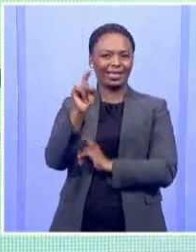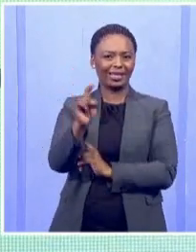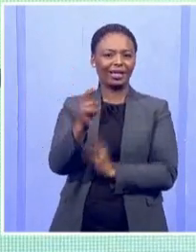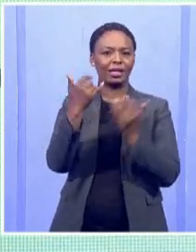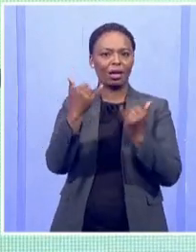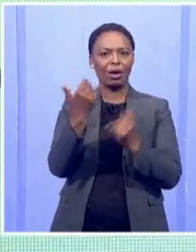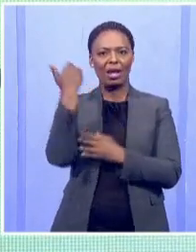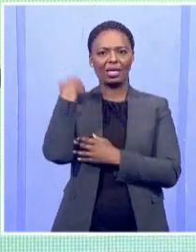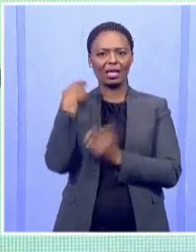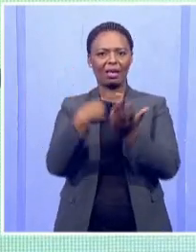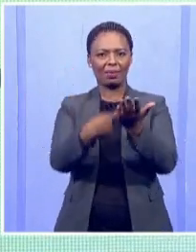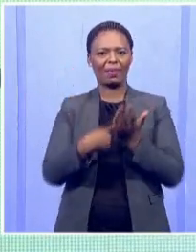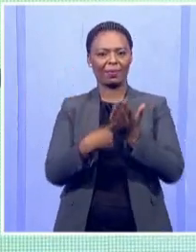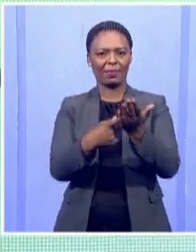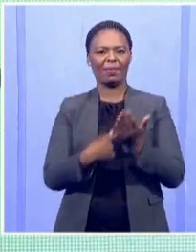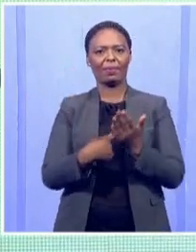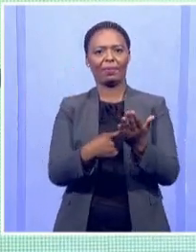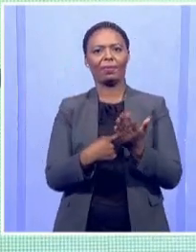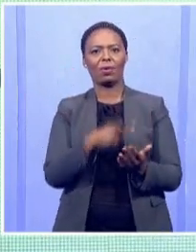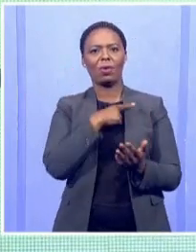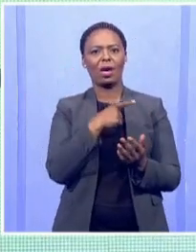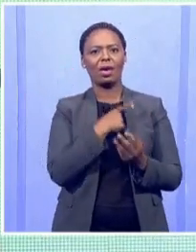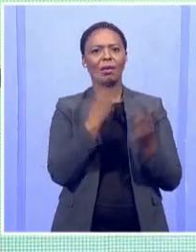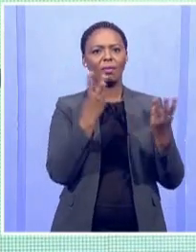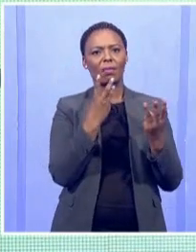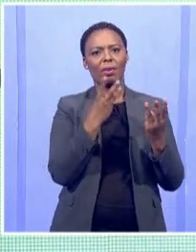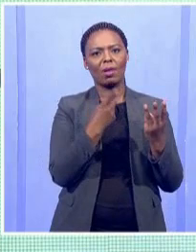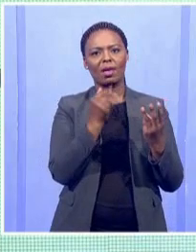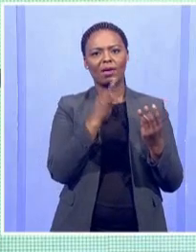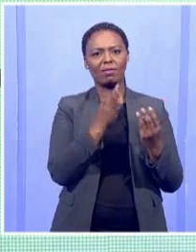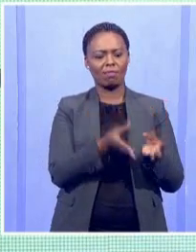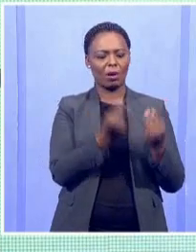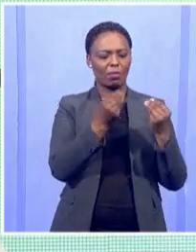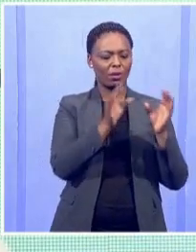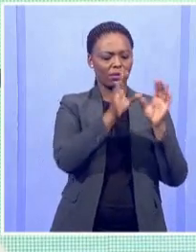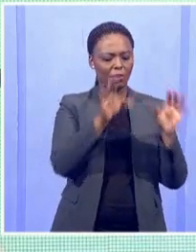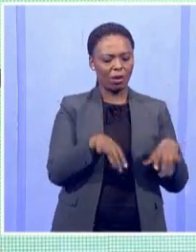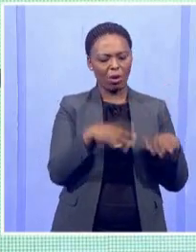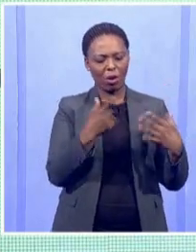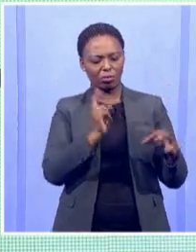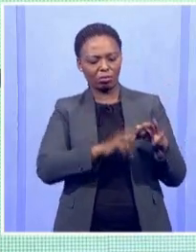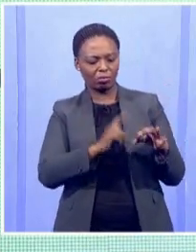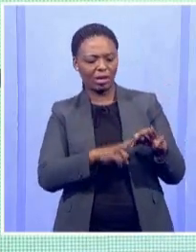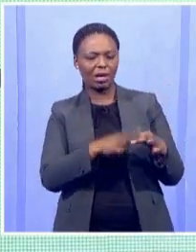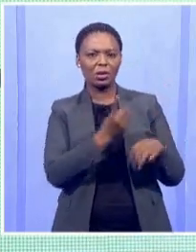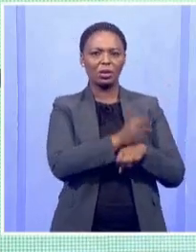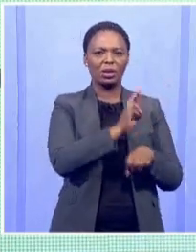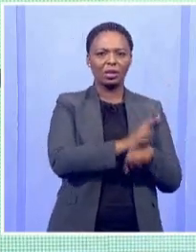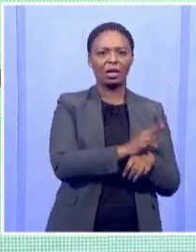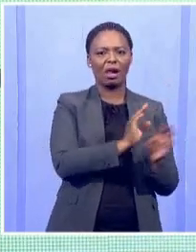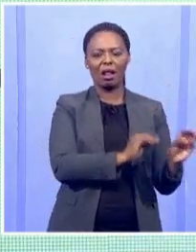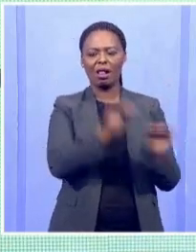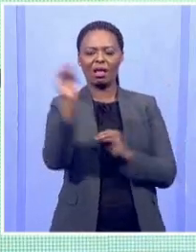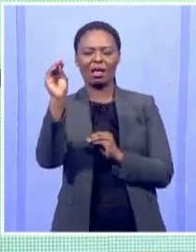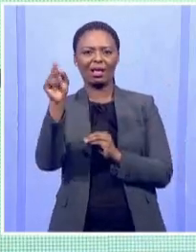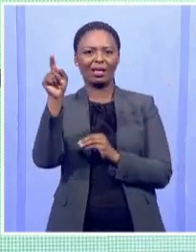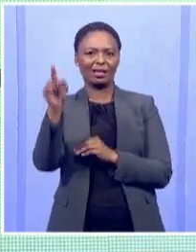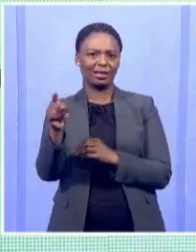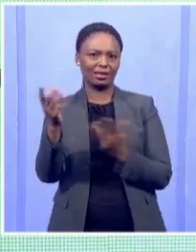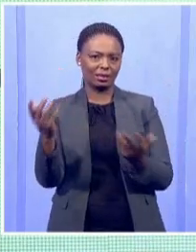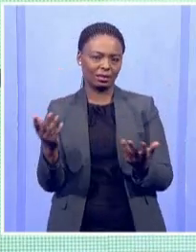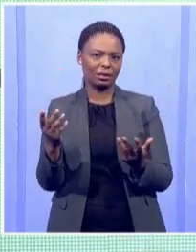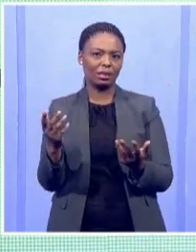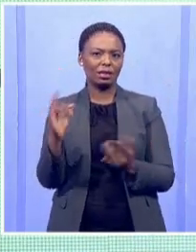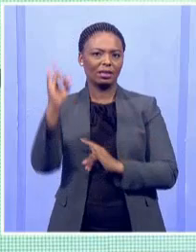on yesterday and which we must manage to make sure that the distribution of health workforce